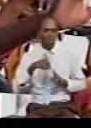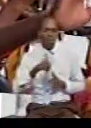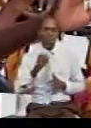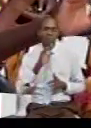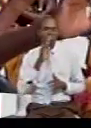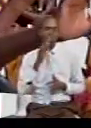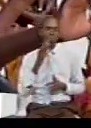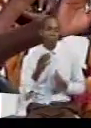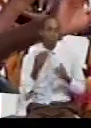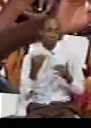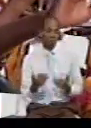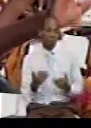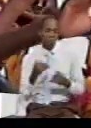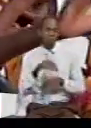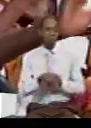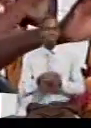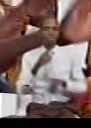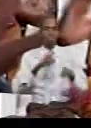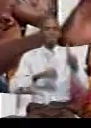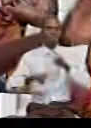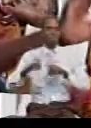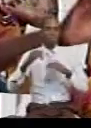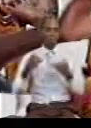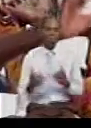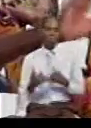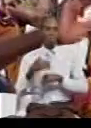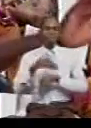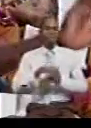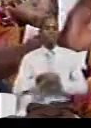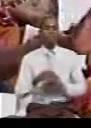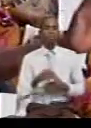Tonight. I said tonight,